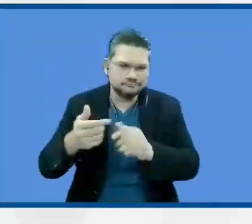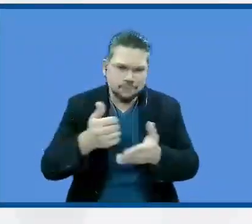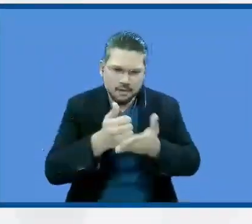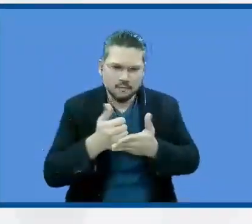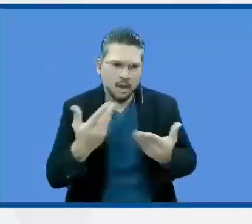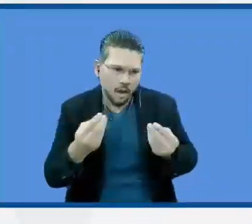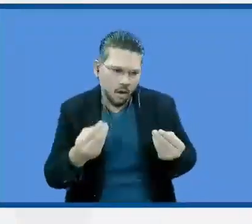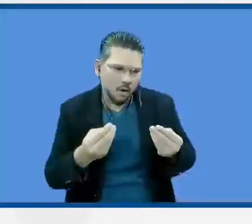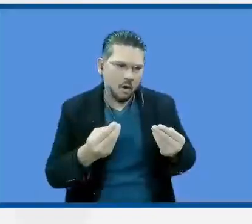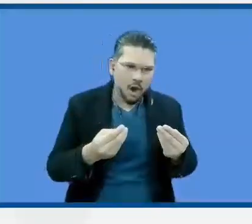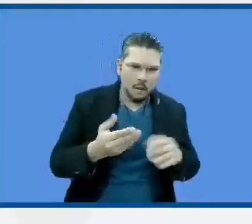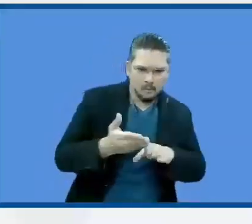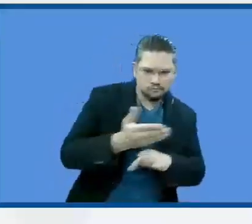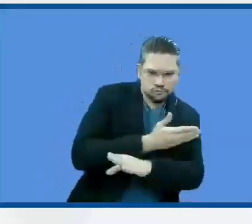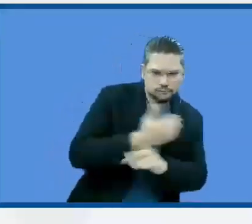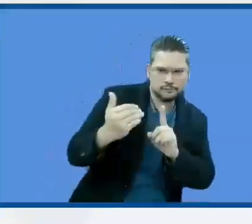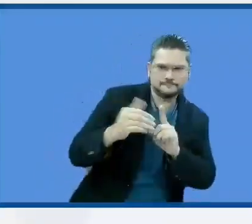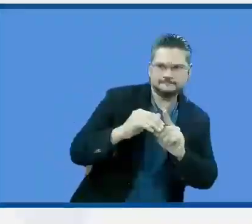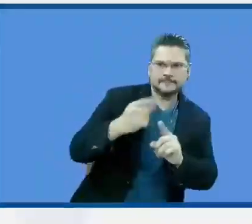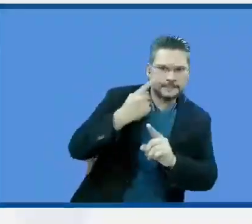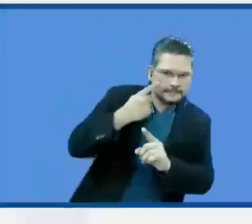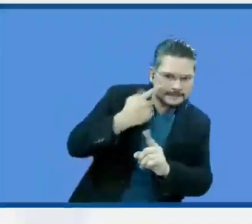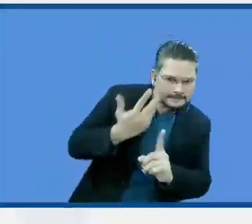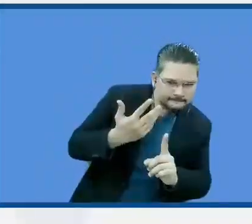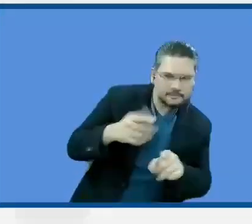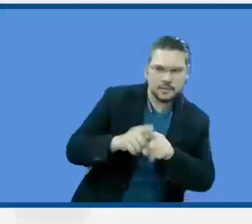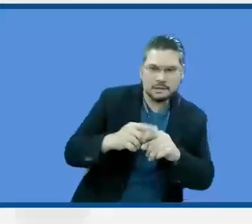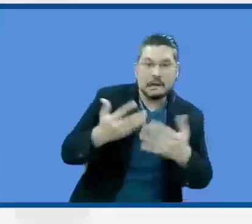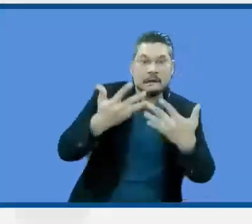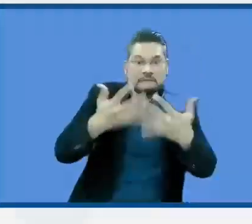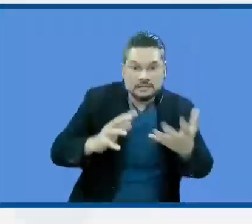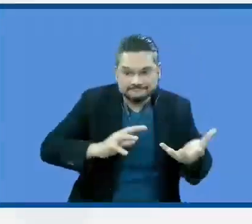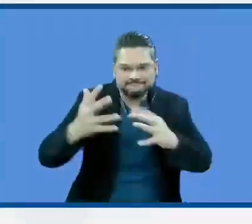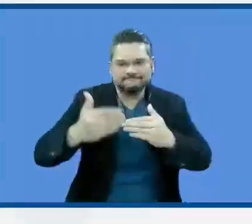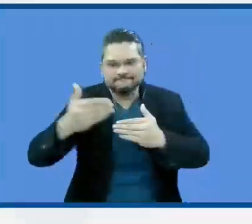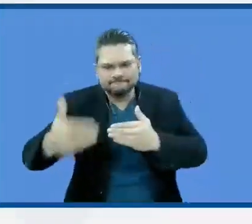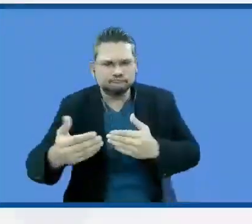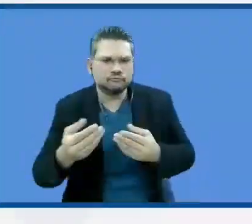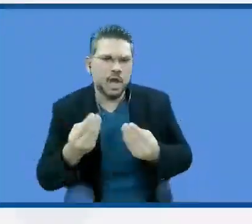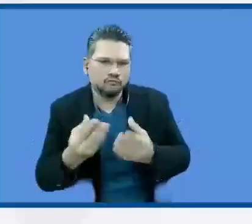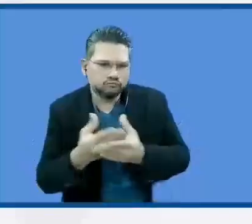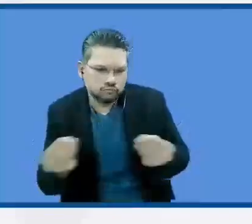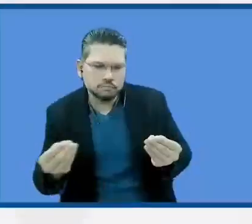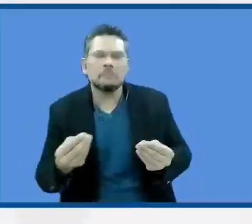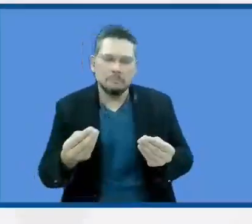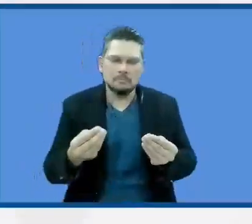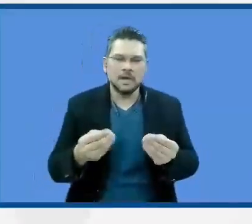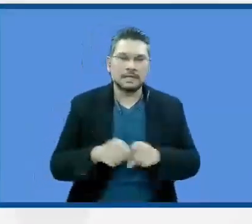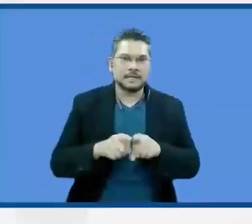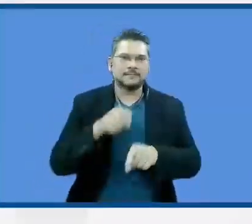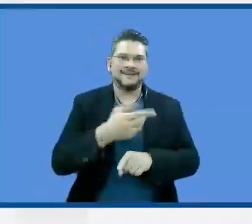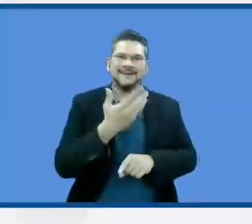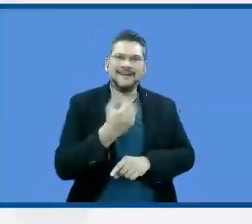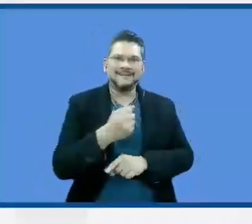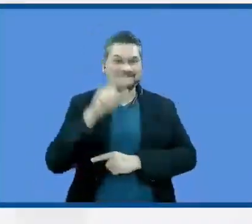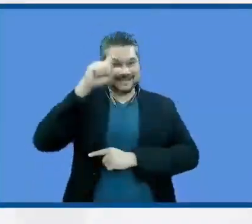think this is what you mentioned by resiliency. This, of course, is recognized in the SANDE framework. And I completely agree with